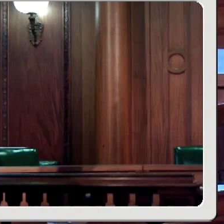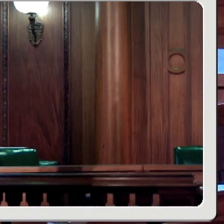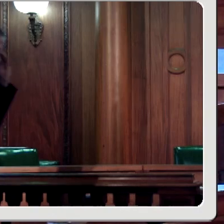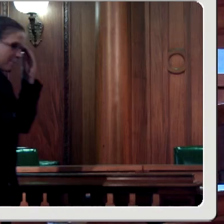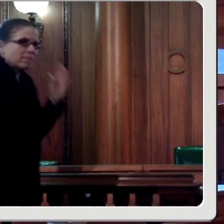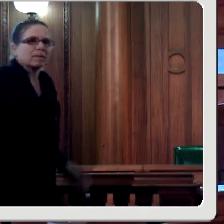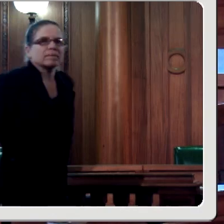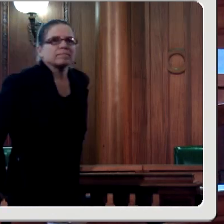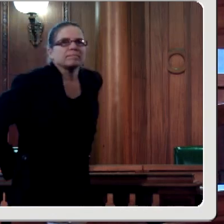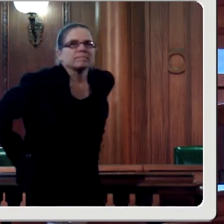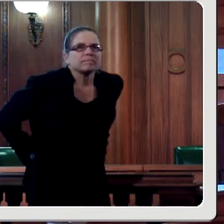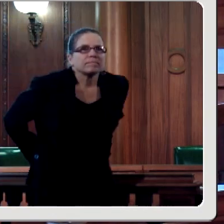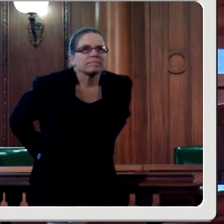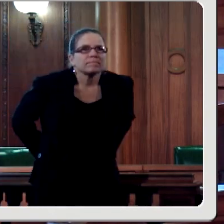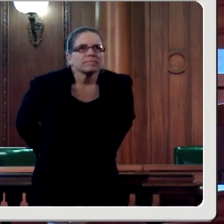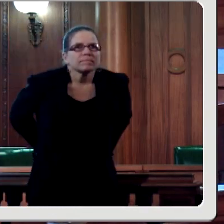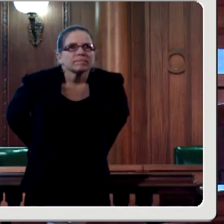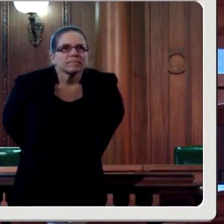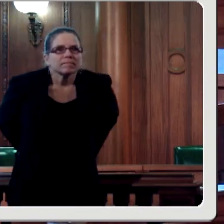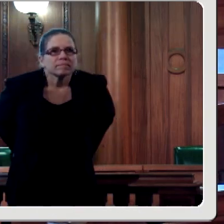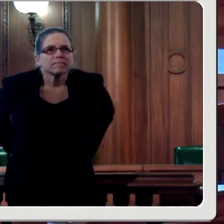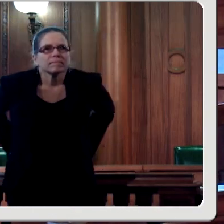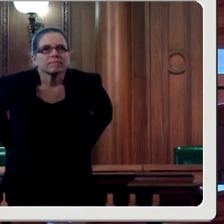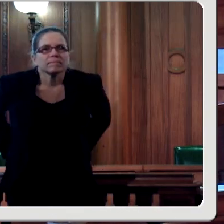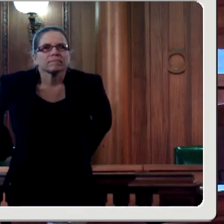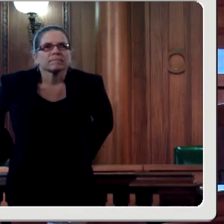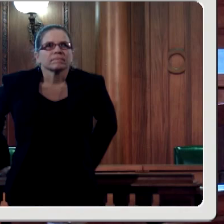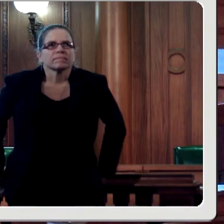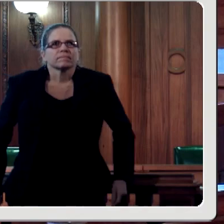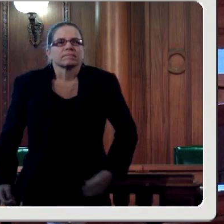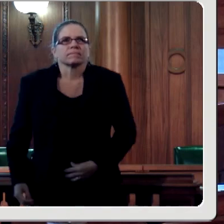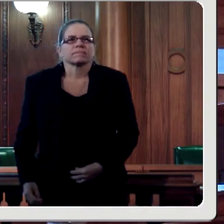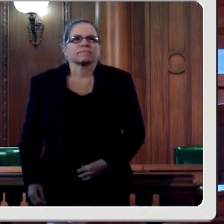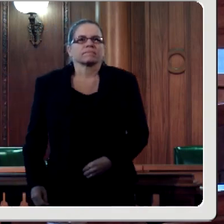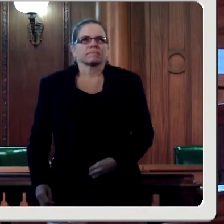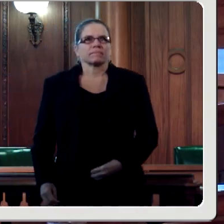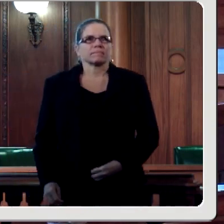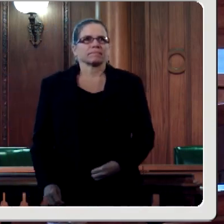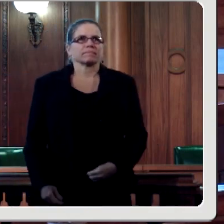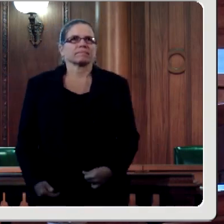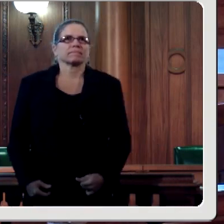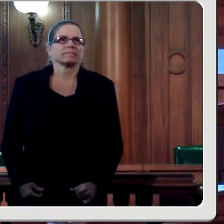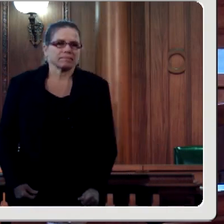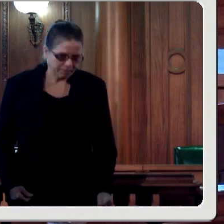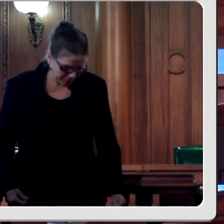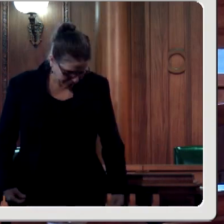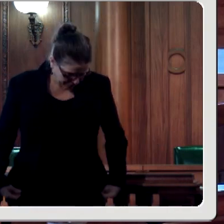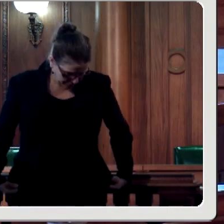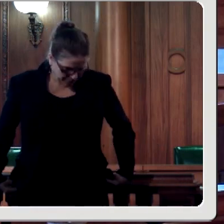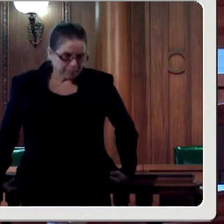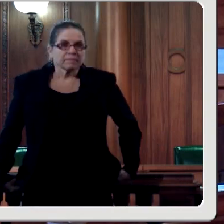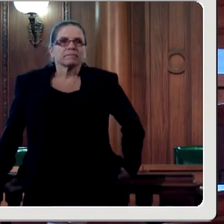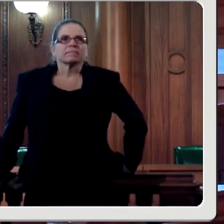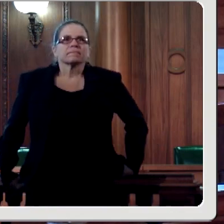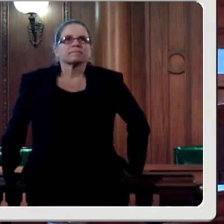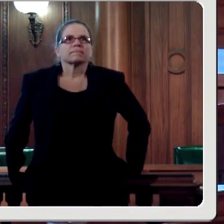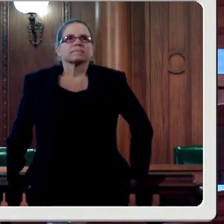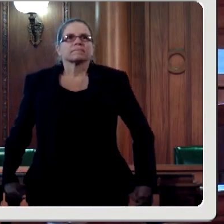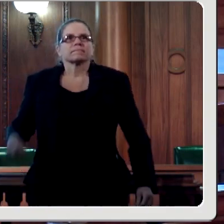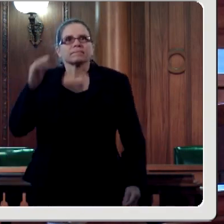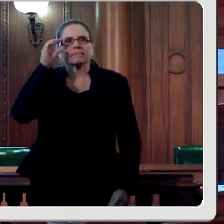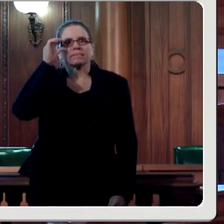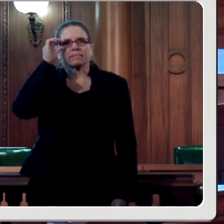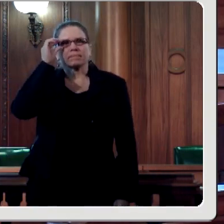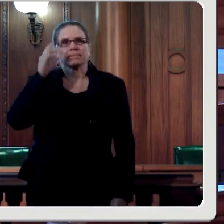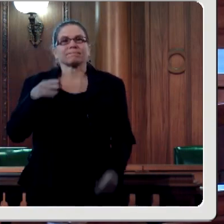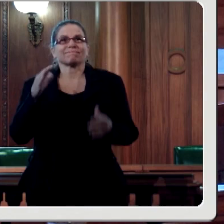I think once again you hear that you seem to have a disjointed message coming out from the federal level,